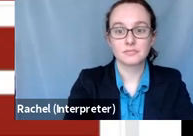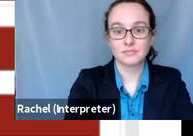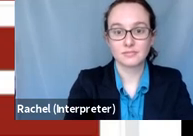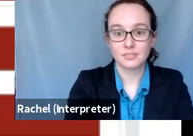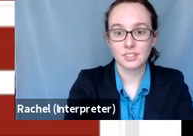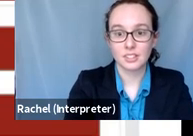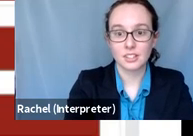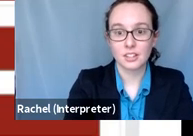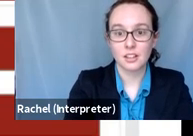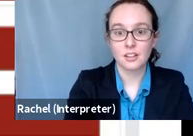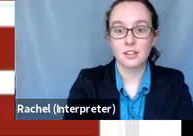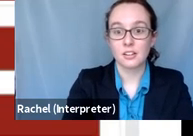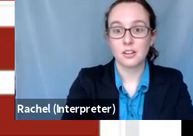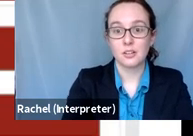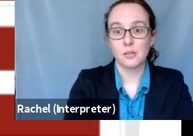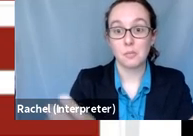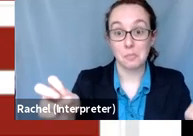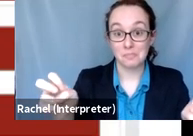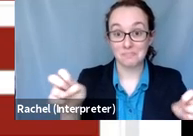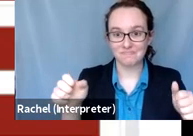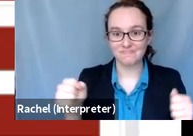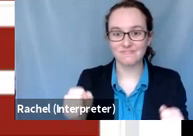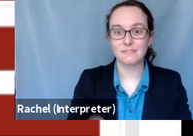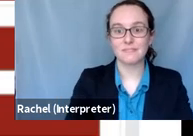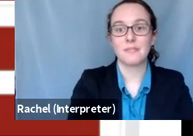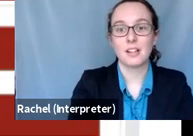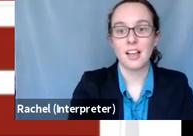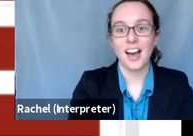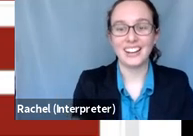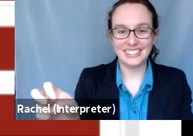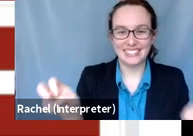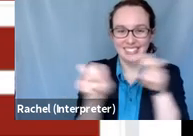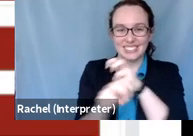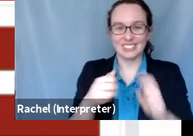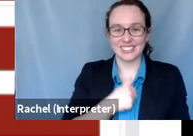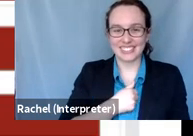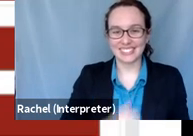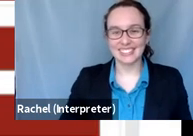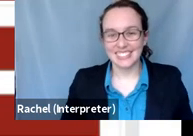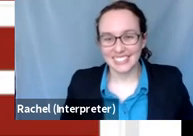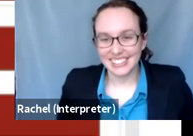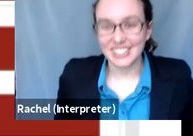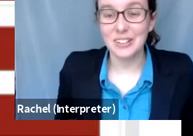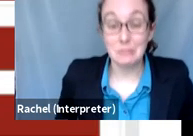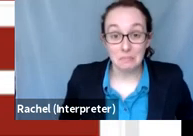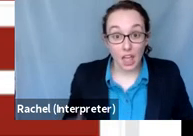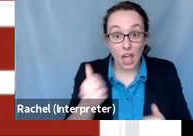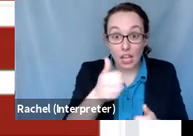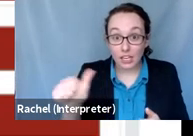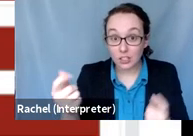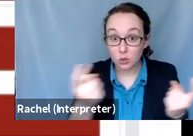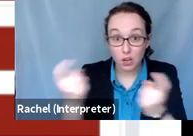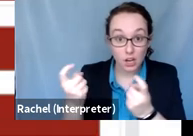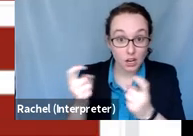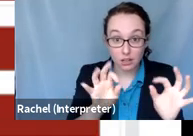This will pretty much conclude Paul's presentation. So if you received the information that you need, you are more than welcome to hit leave